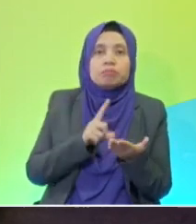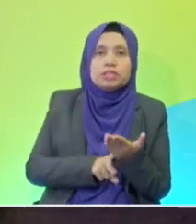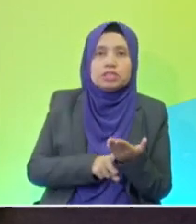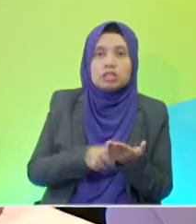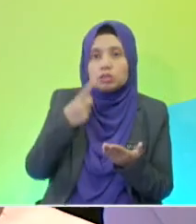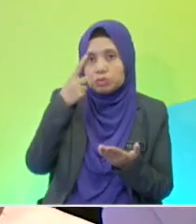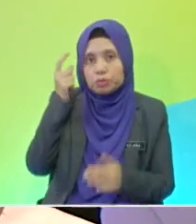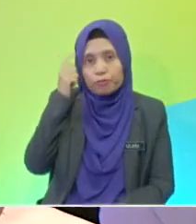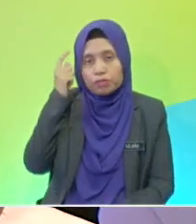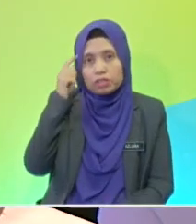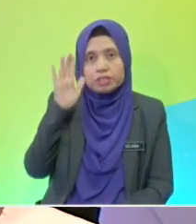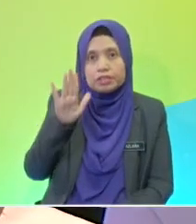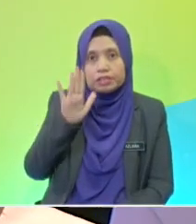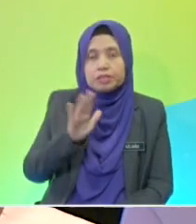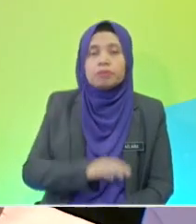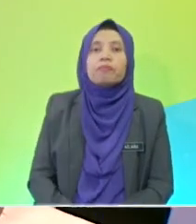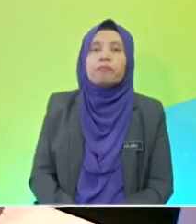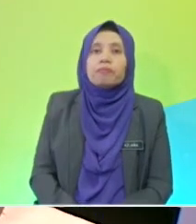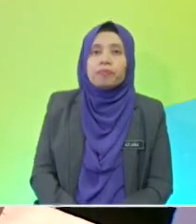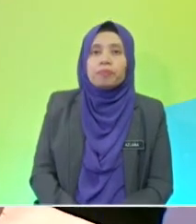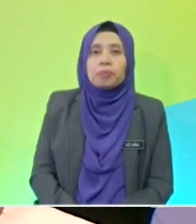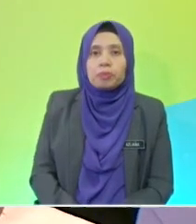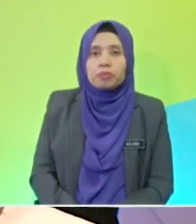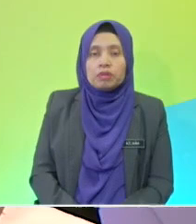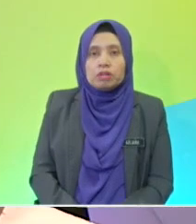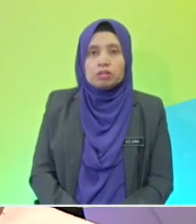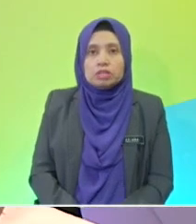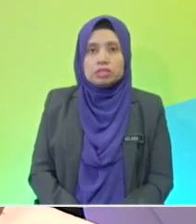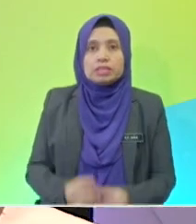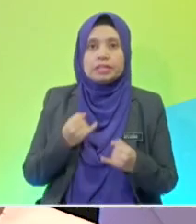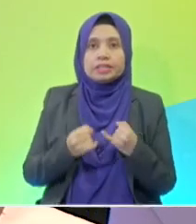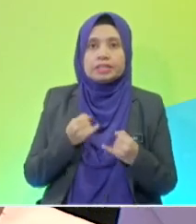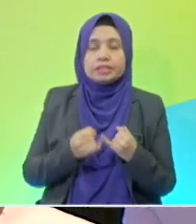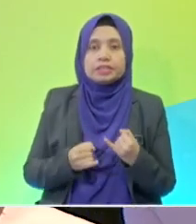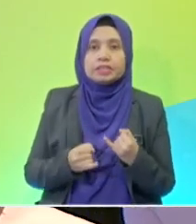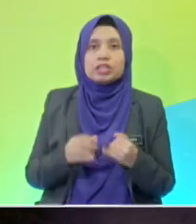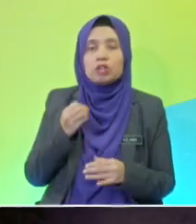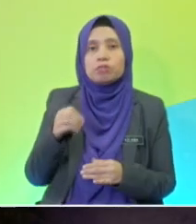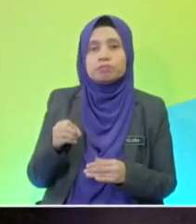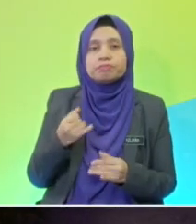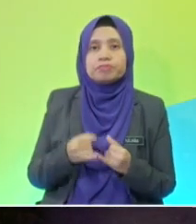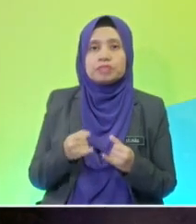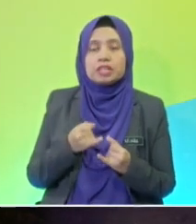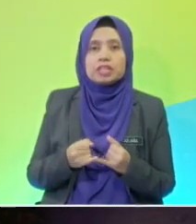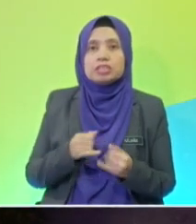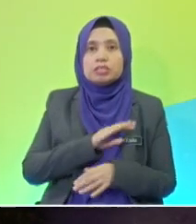about it later. Okay. Right? Okay, so that's the end of the session for today. Alright, even people at home as well, right?